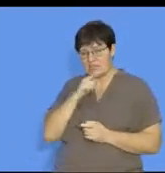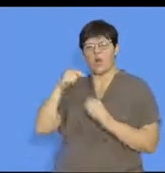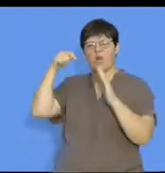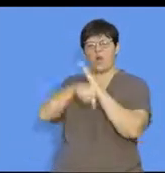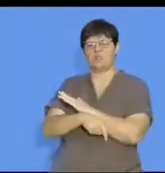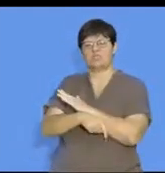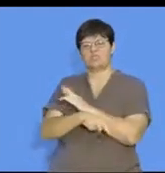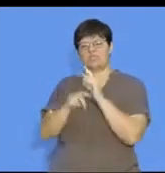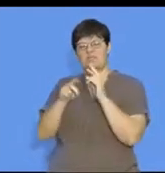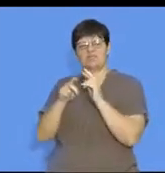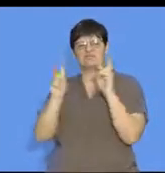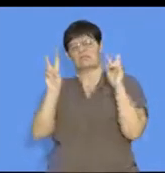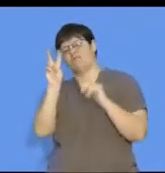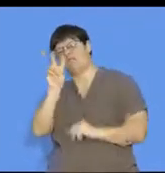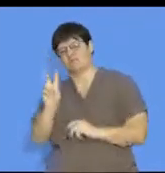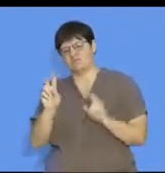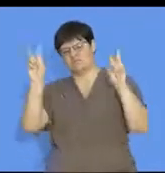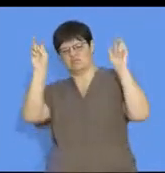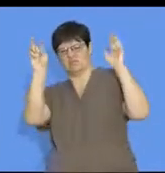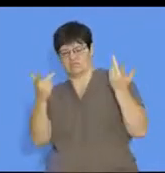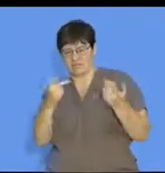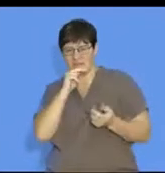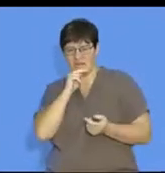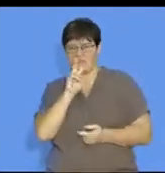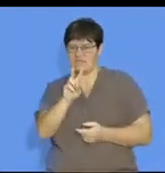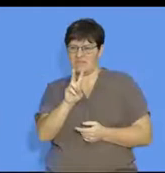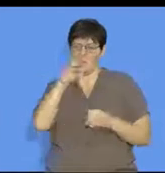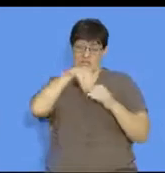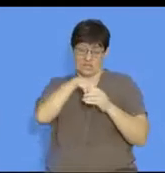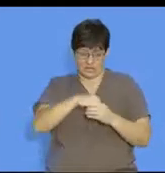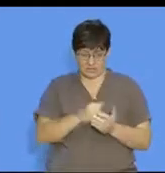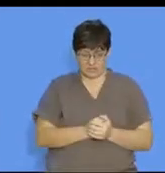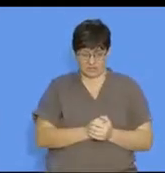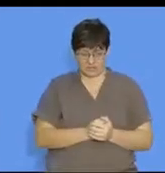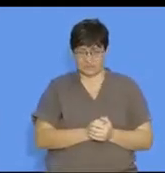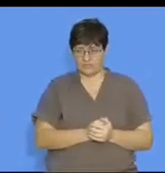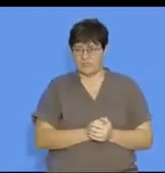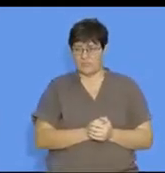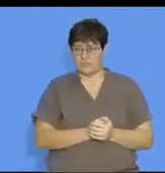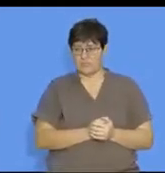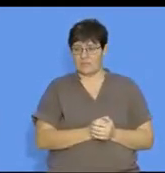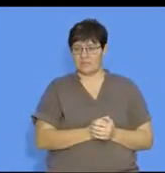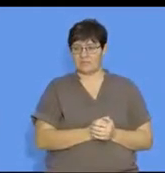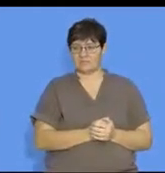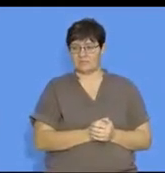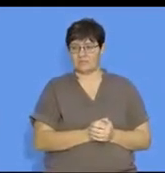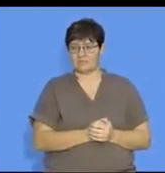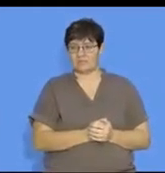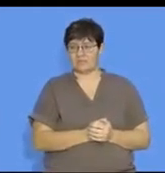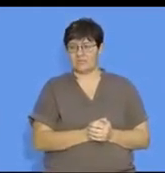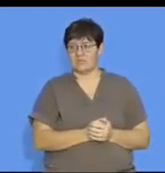lost volts, all right? So these are our lost volts. Take note. So we'll use V lost and V